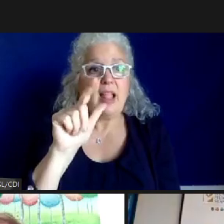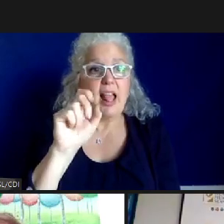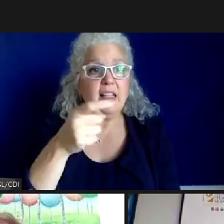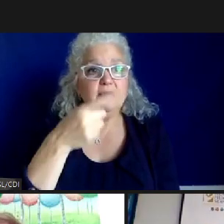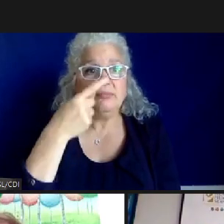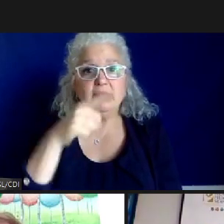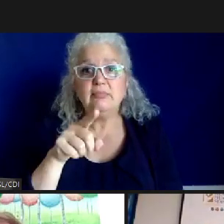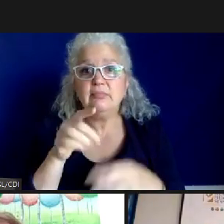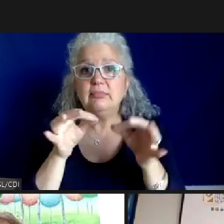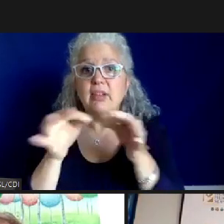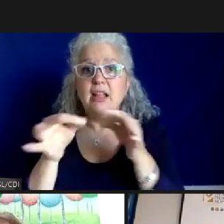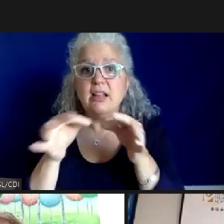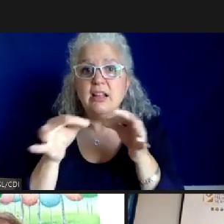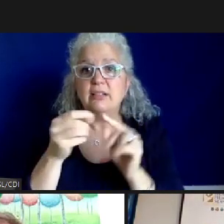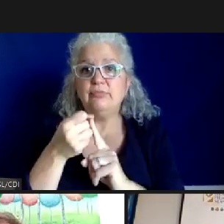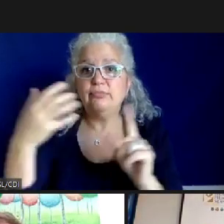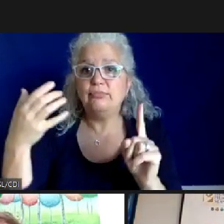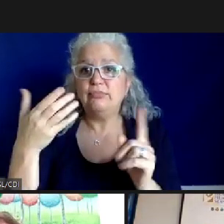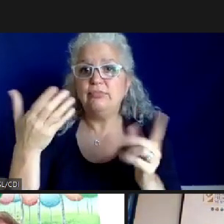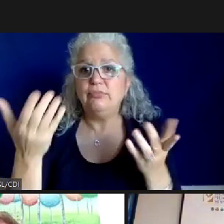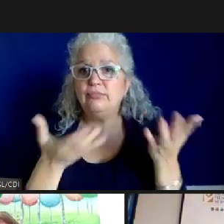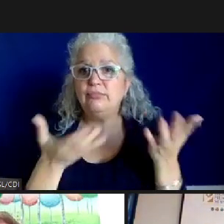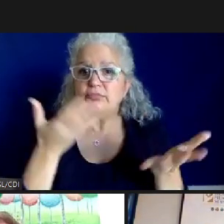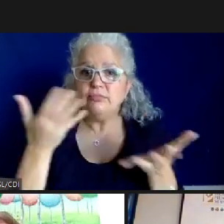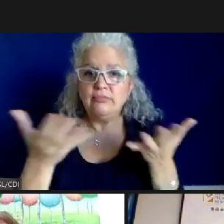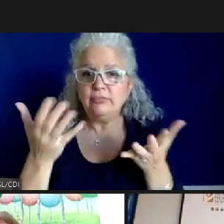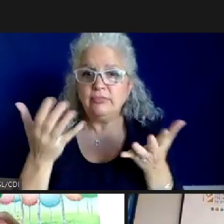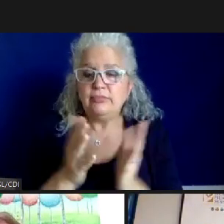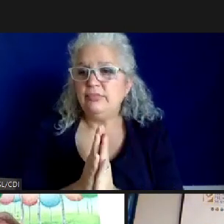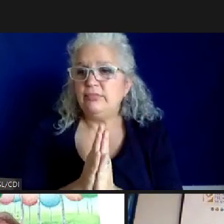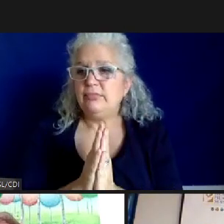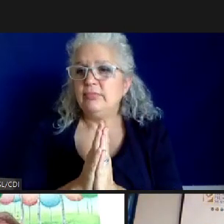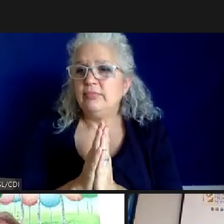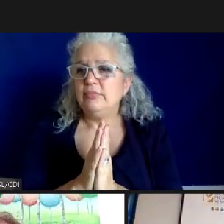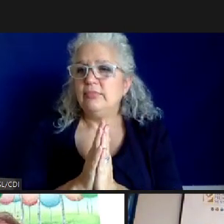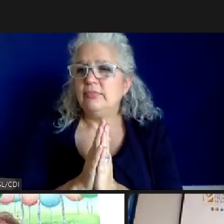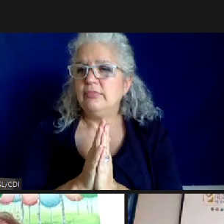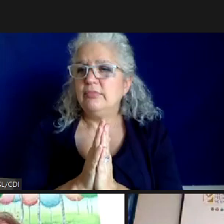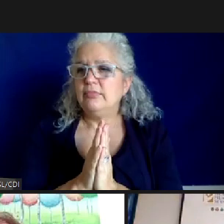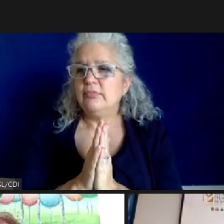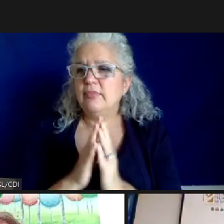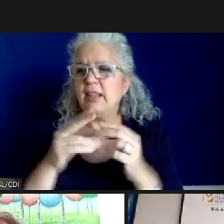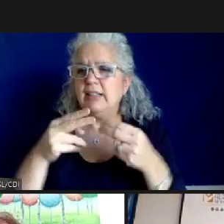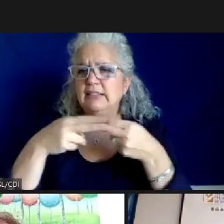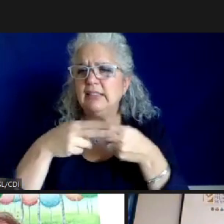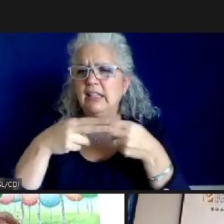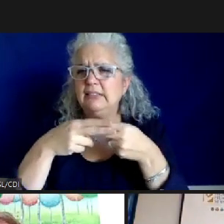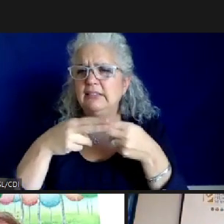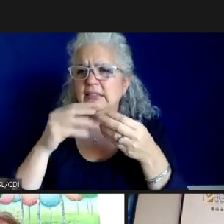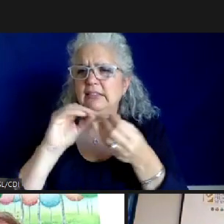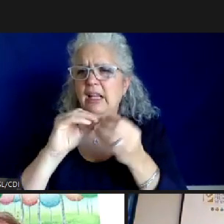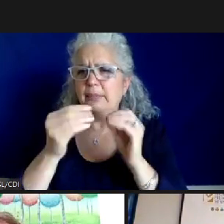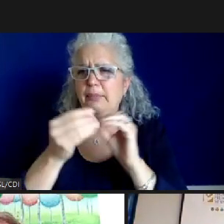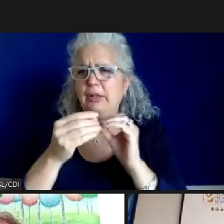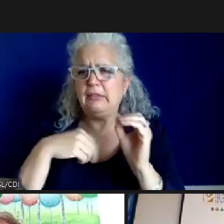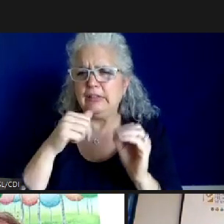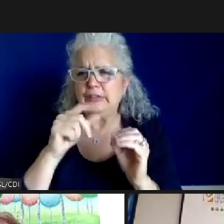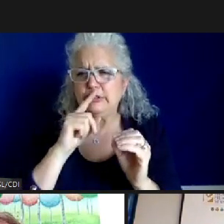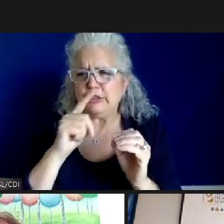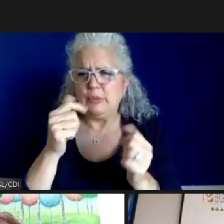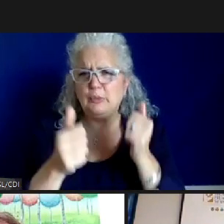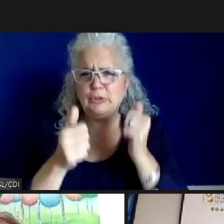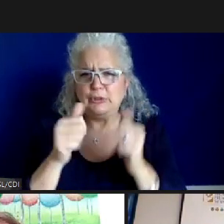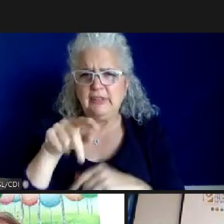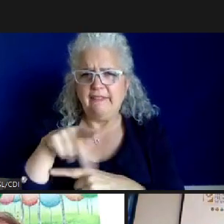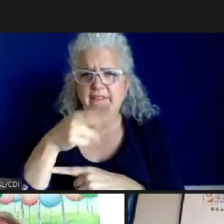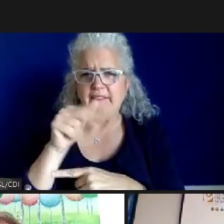think it's slides, I'm not sure, but the phases. So here's the first